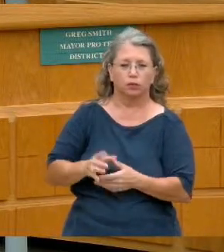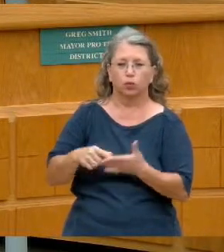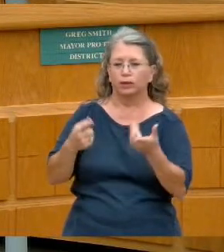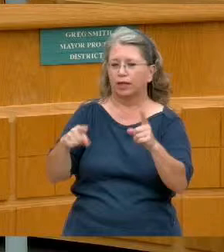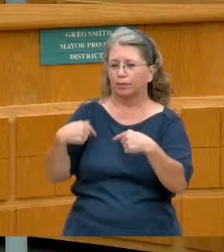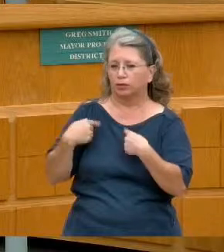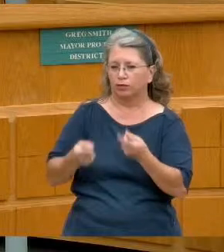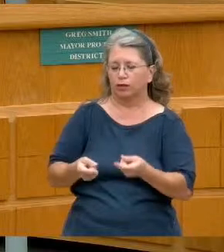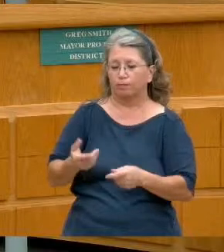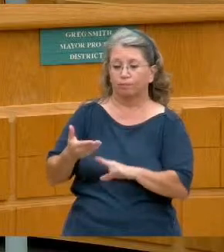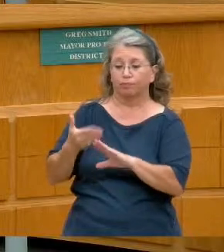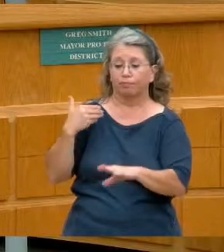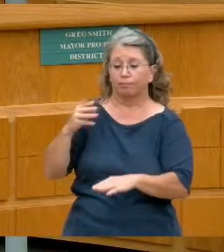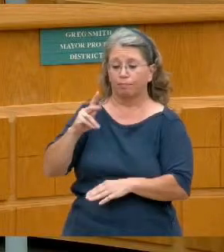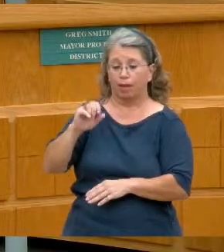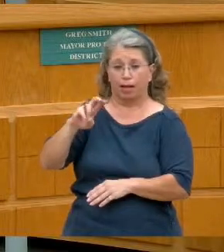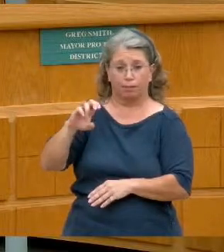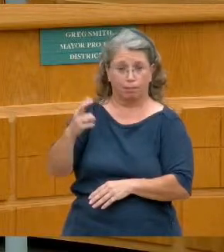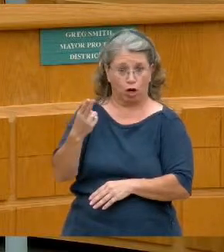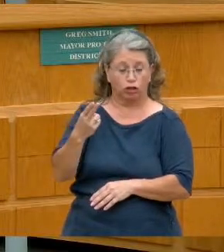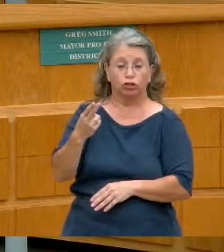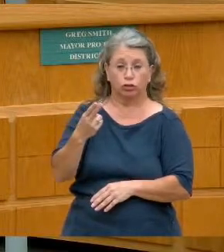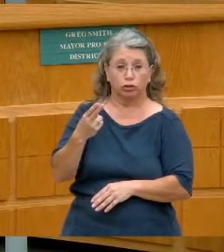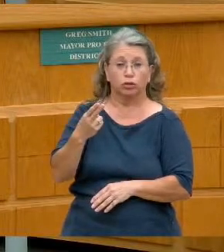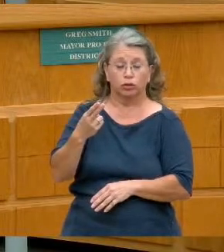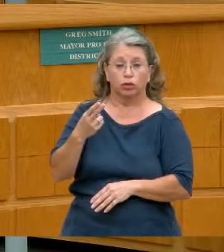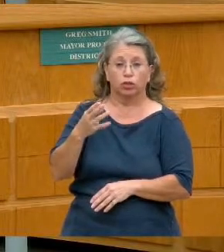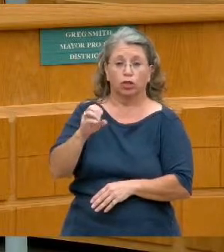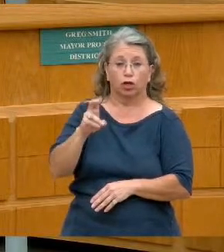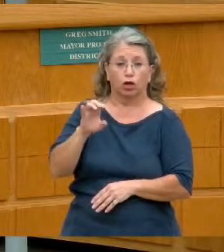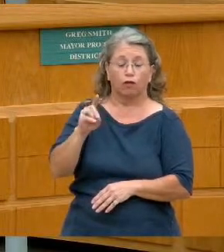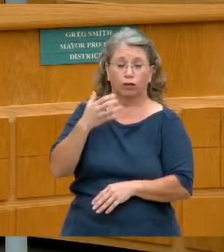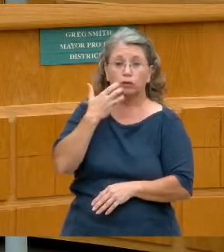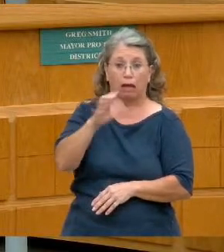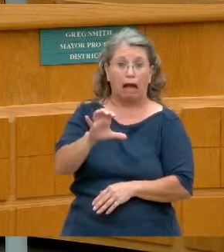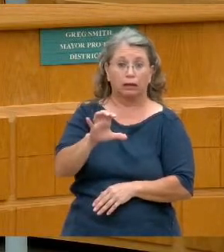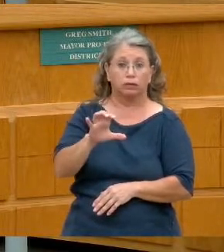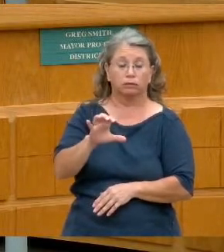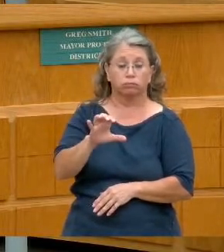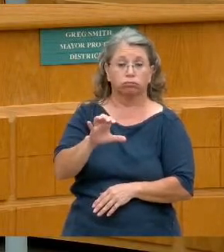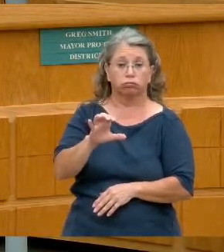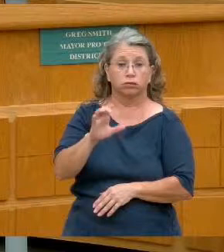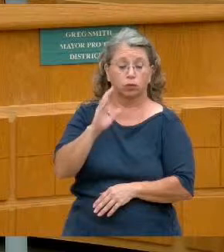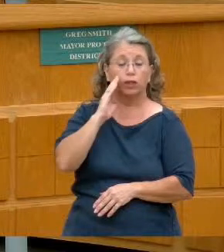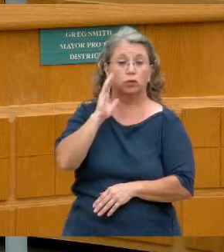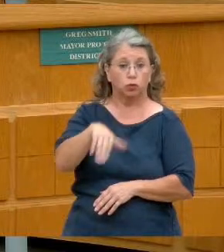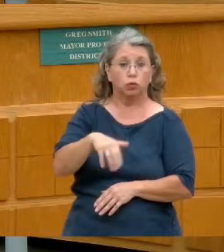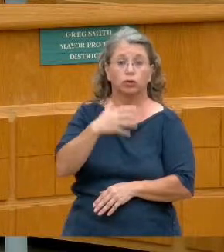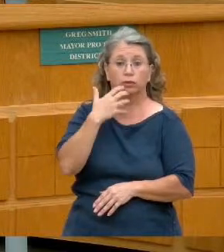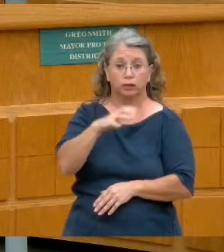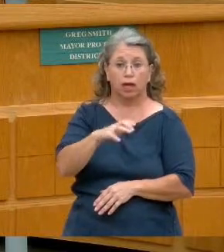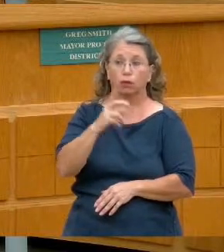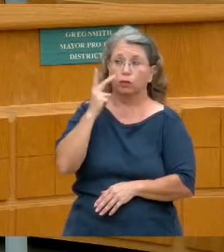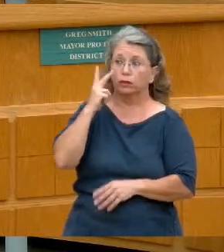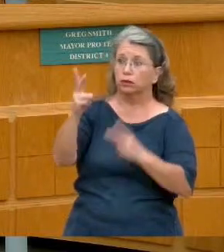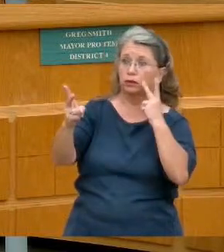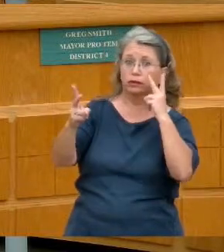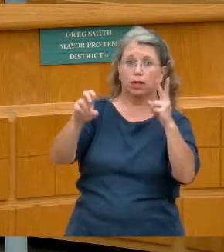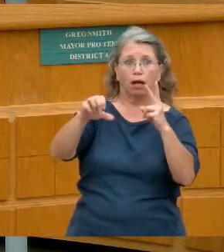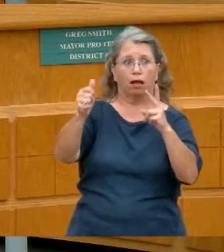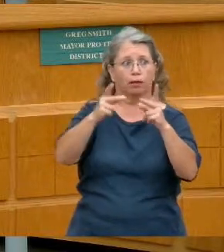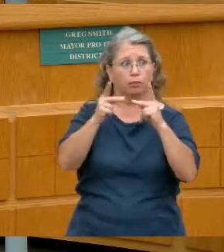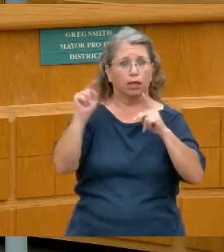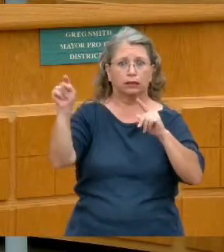March, COVID was hot. And I'm using a burner analogy. You can see we knew it was hot. We saw it in other places.